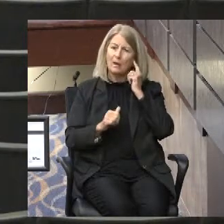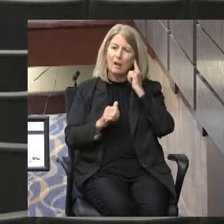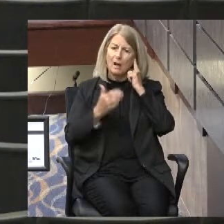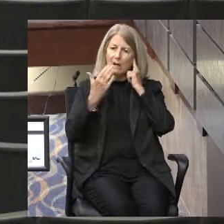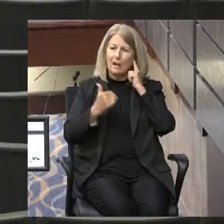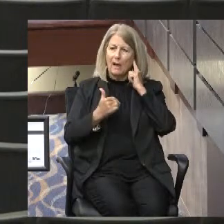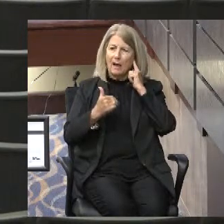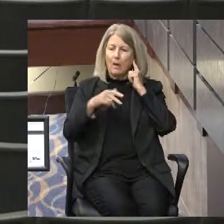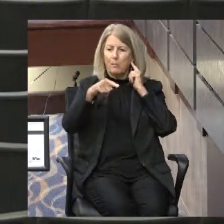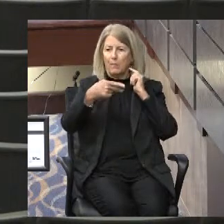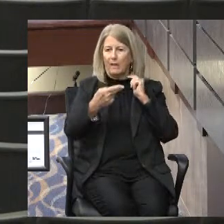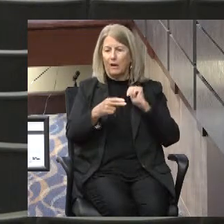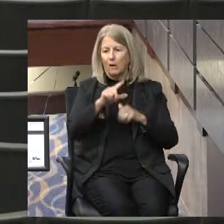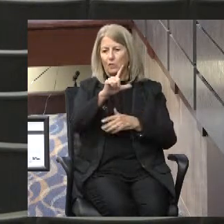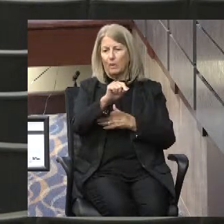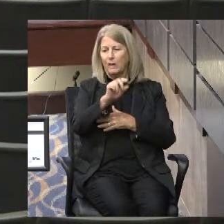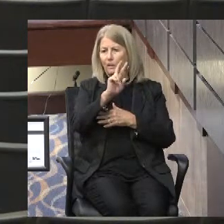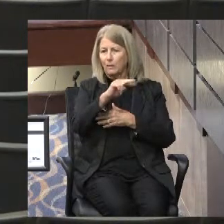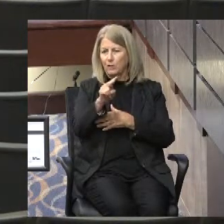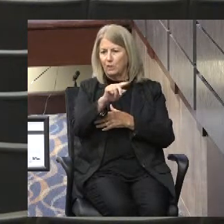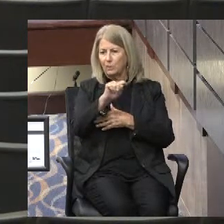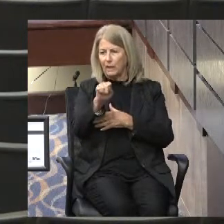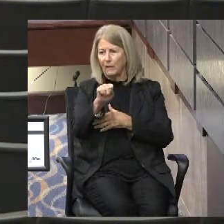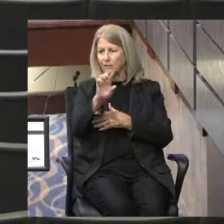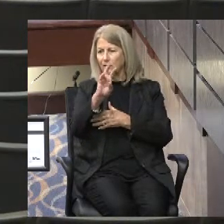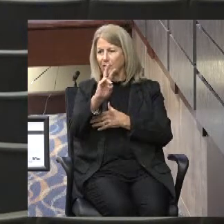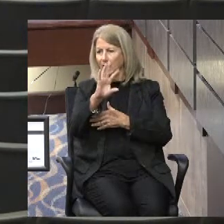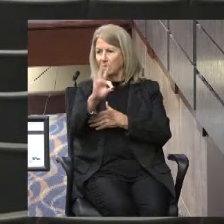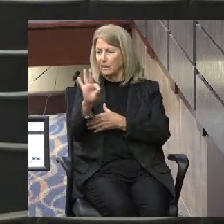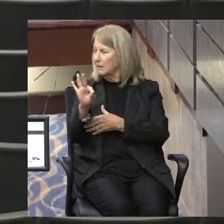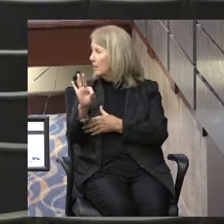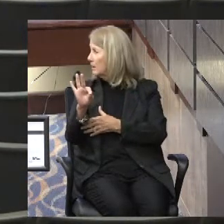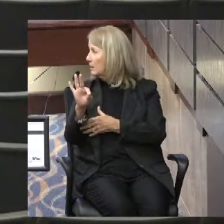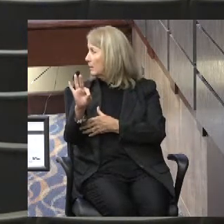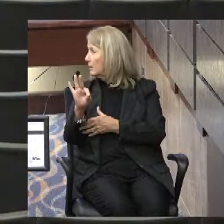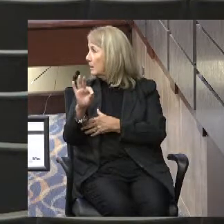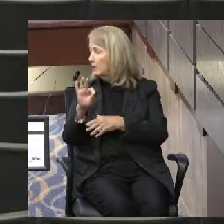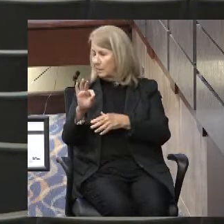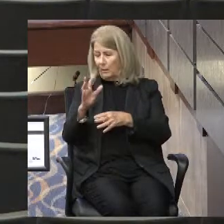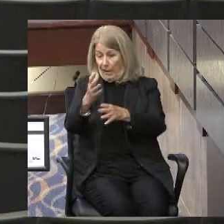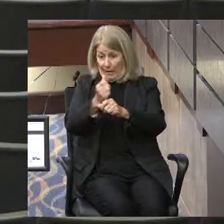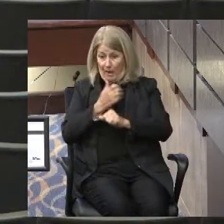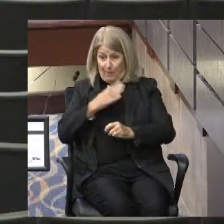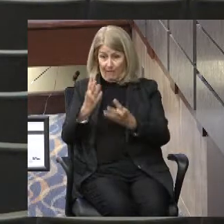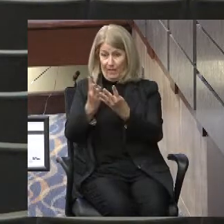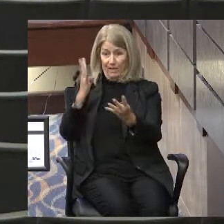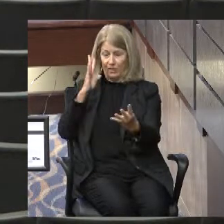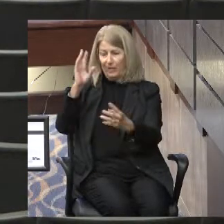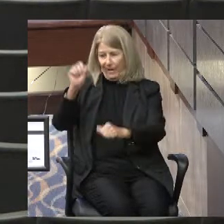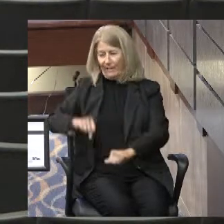public hearing 2022-799. Fence. All right.